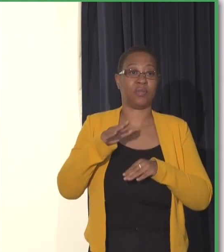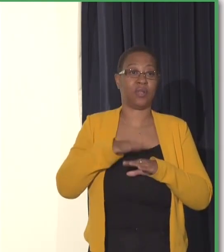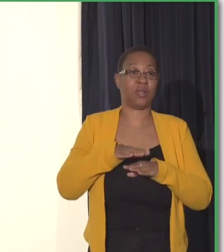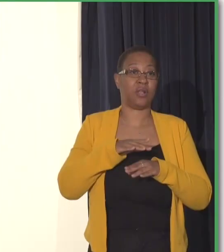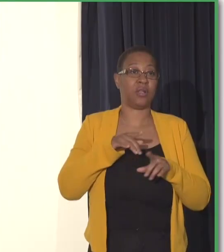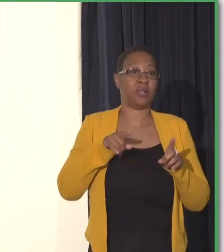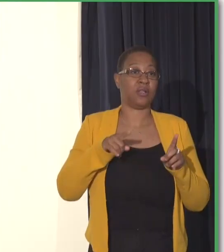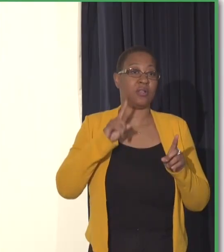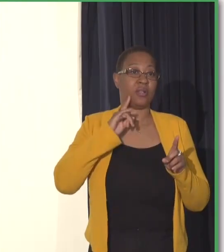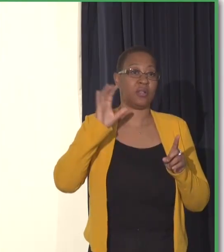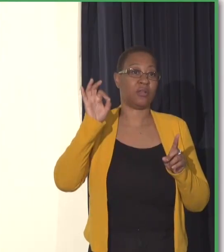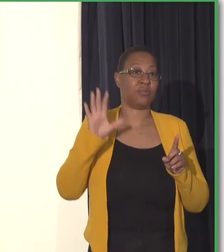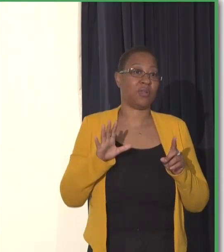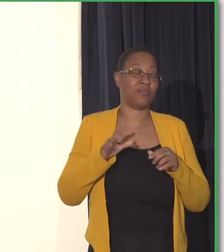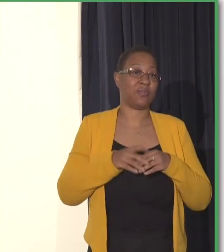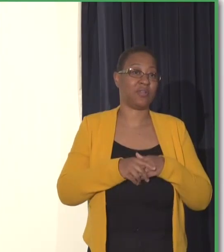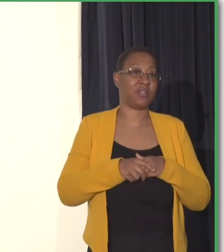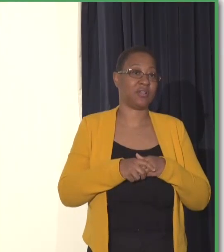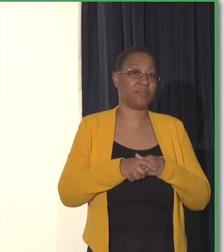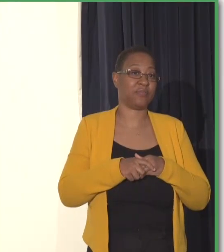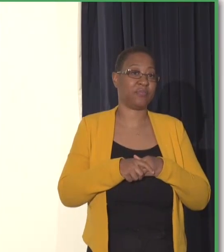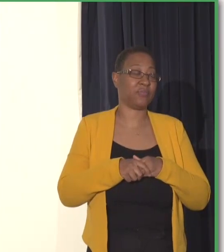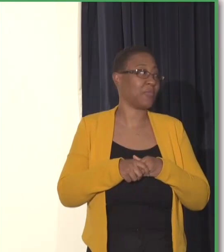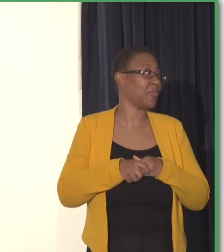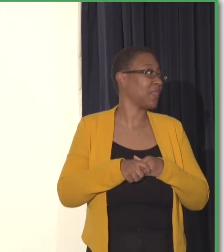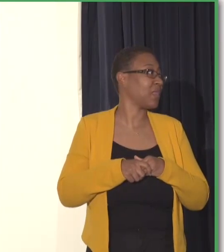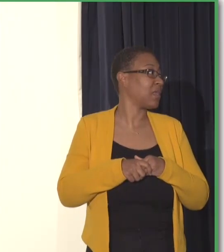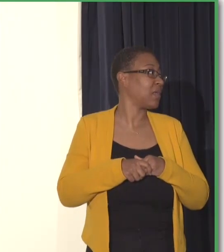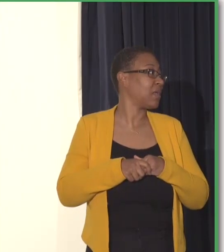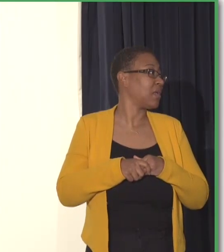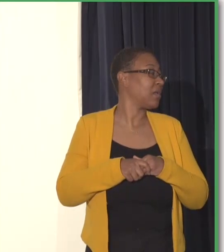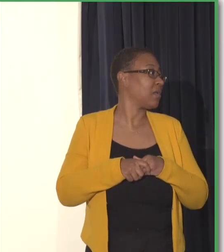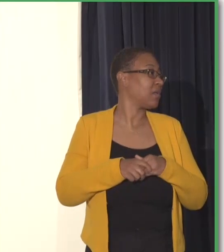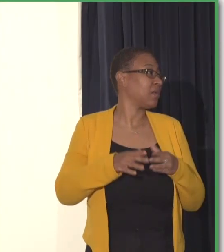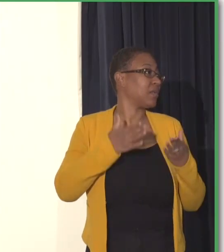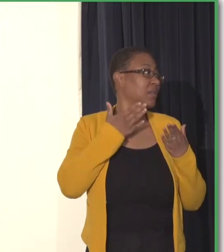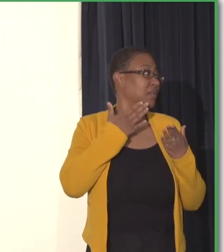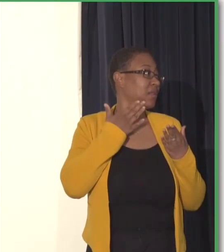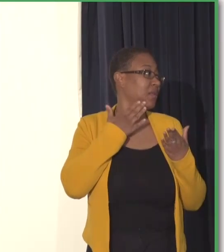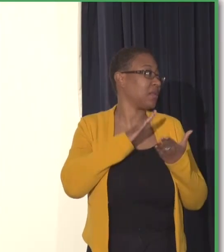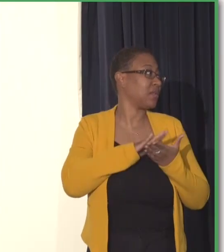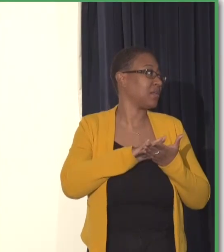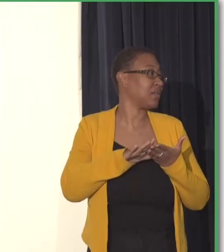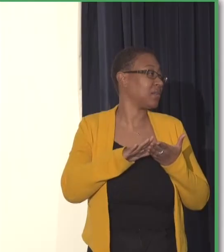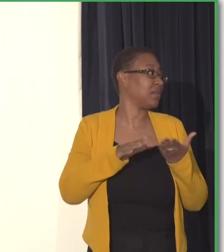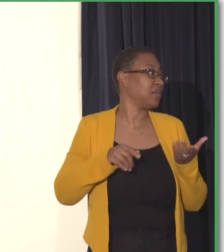The Reverend. Yes. Yeah. So, all right. Thank you very kindly. So